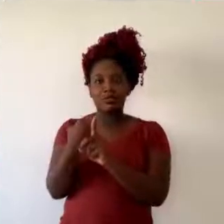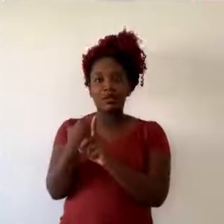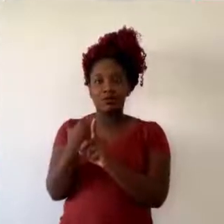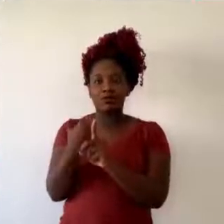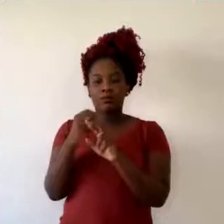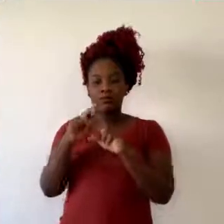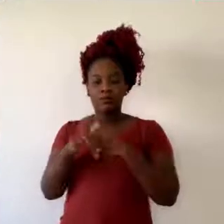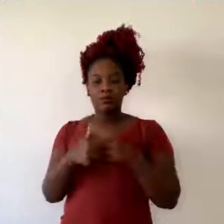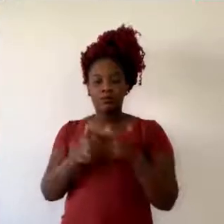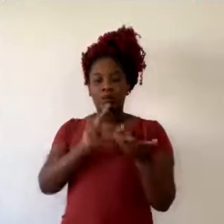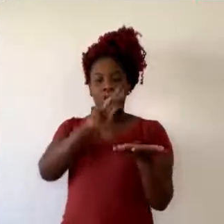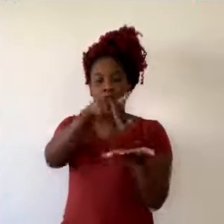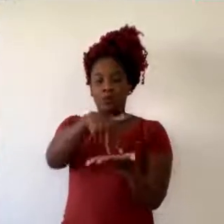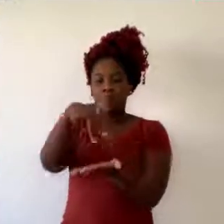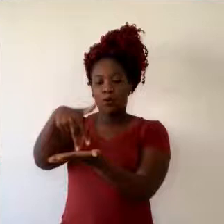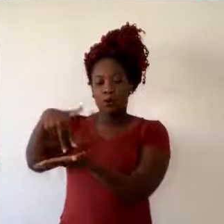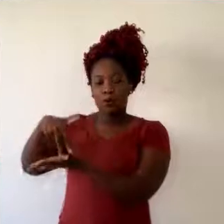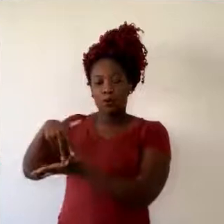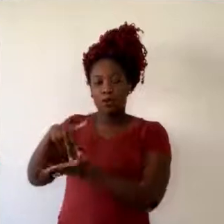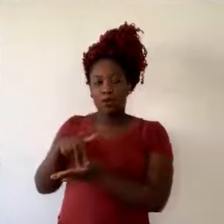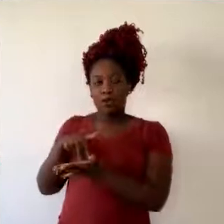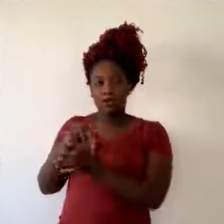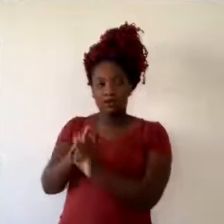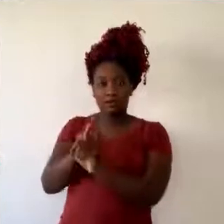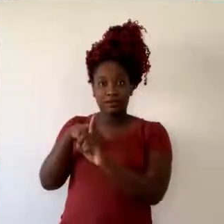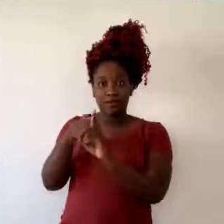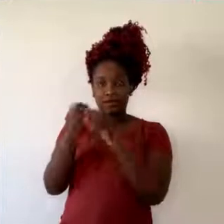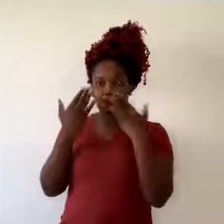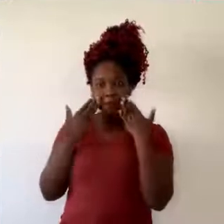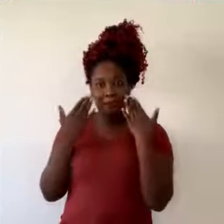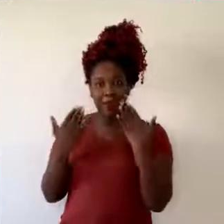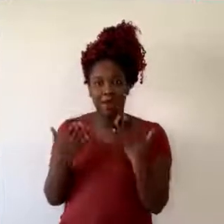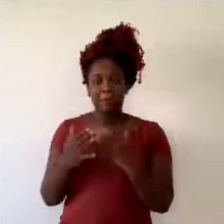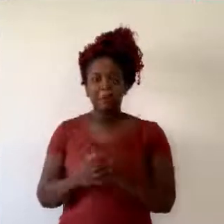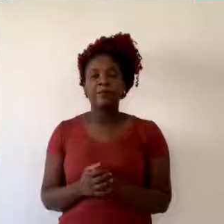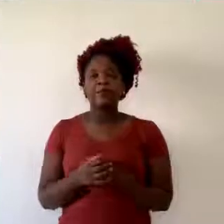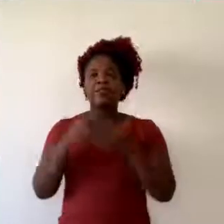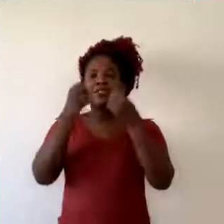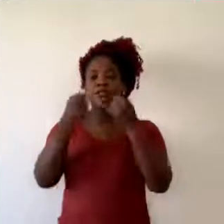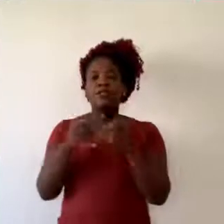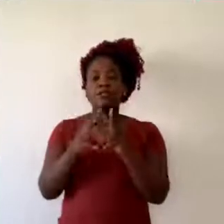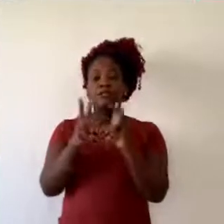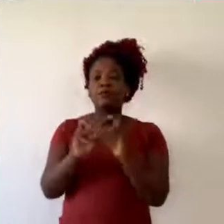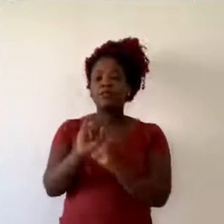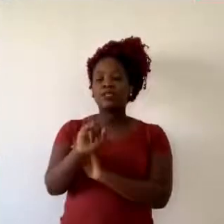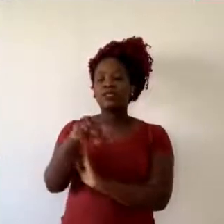determinants that position us in certain spaces in society. And when we talk about